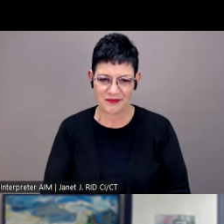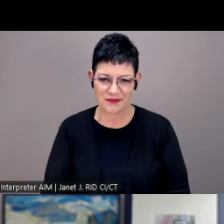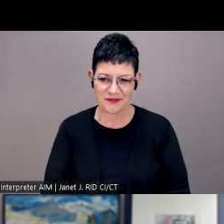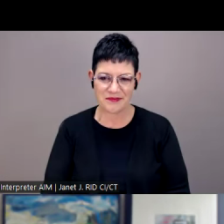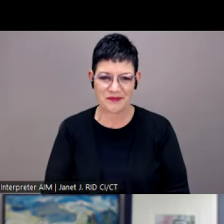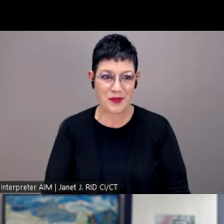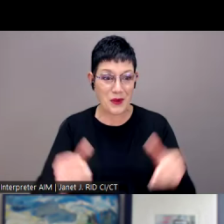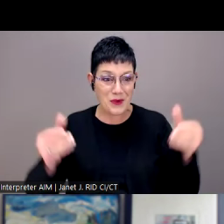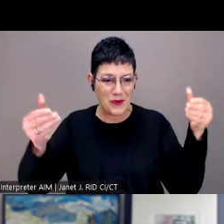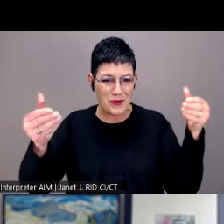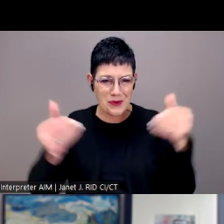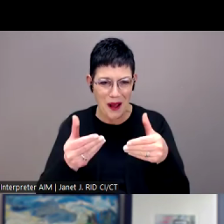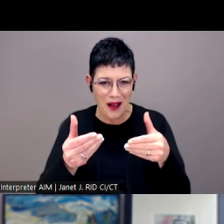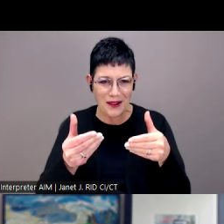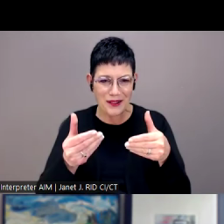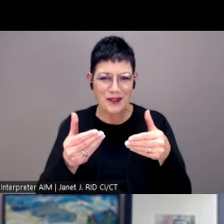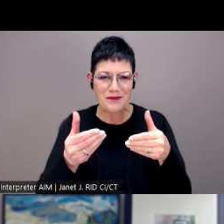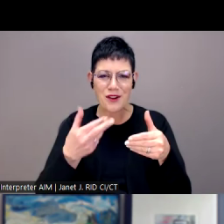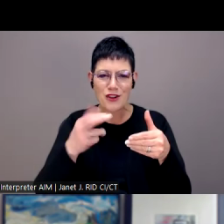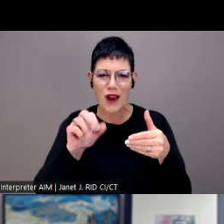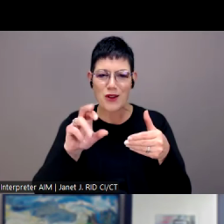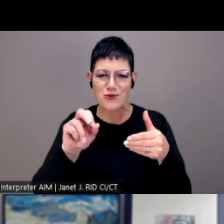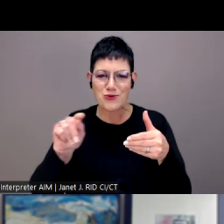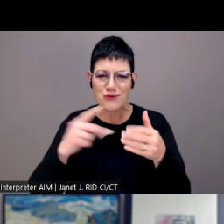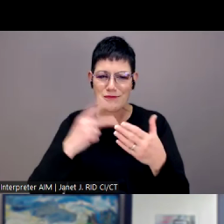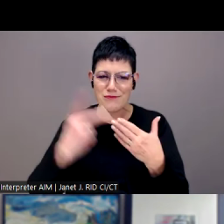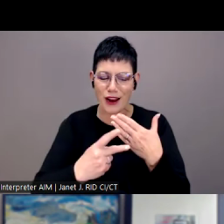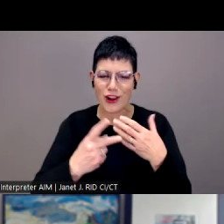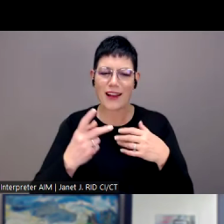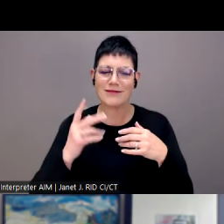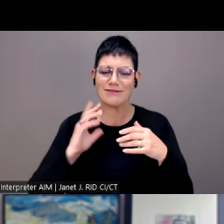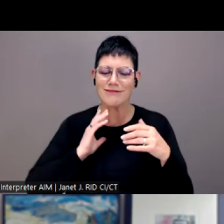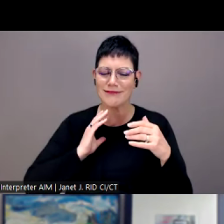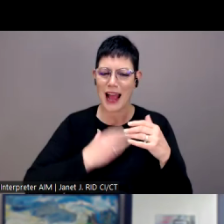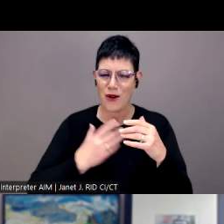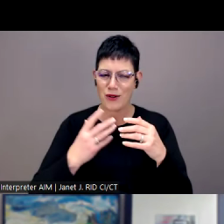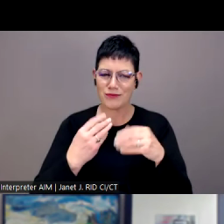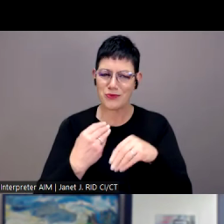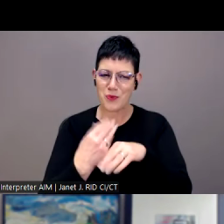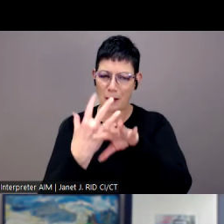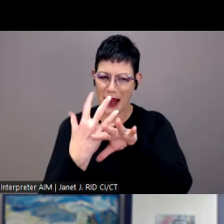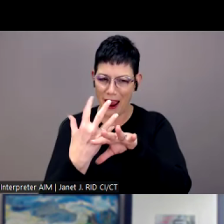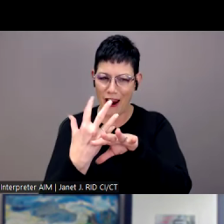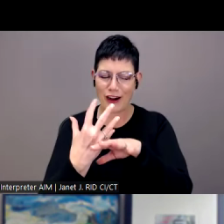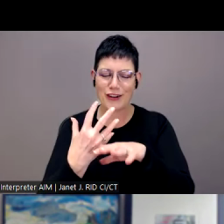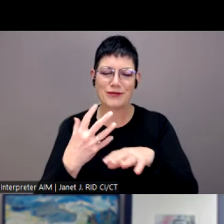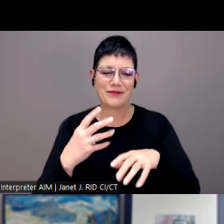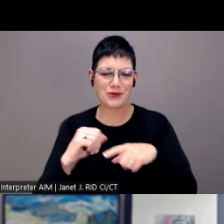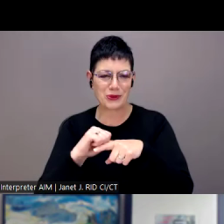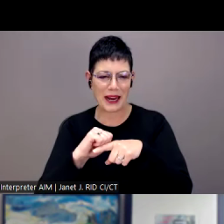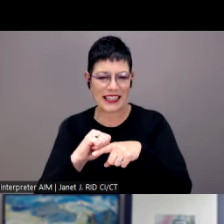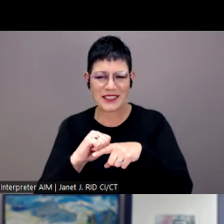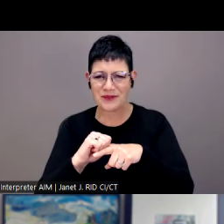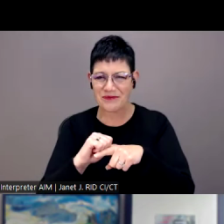Welcome all to the Grassroots Project webinar. We are very glad you're joining us. We